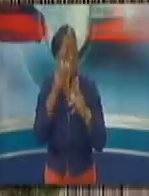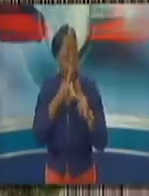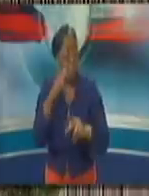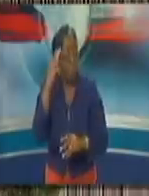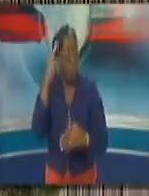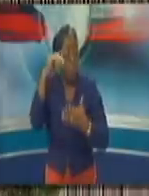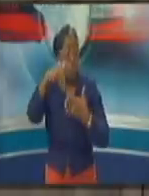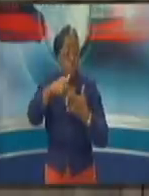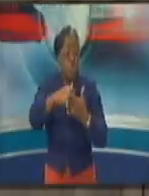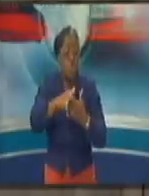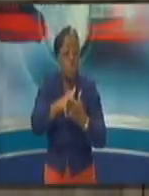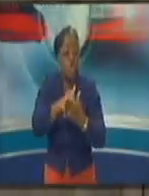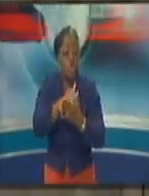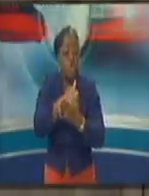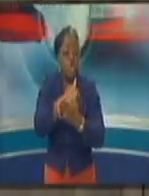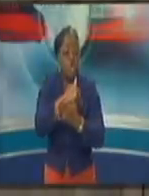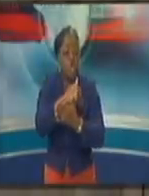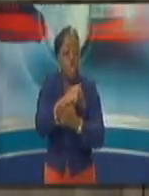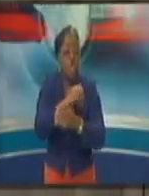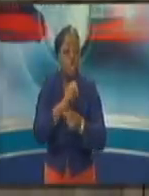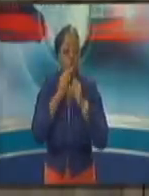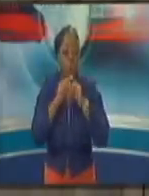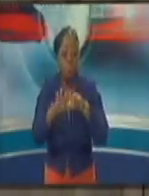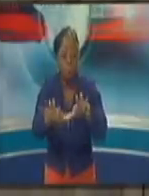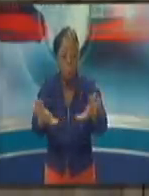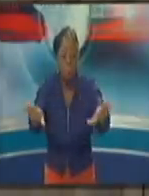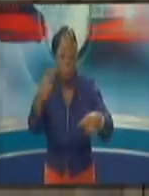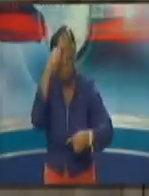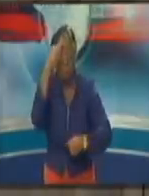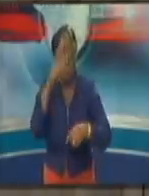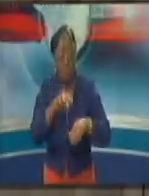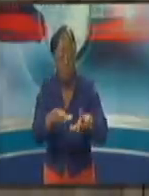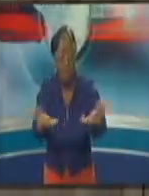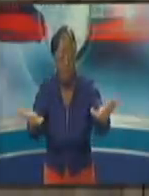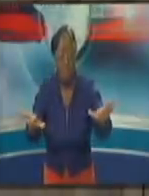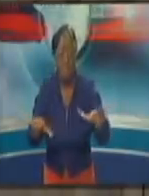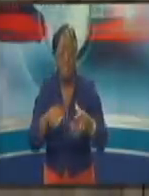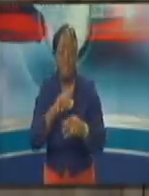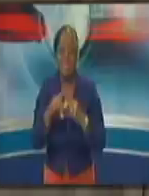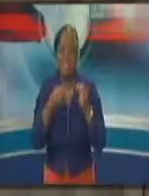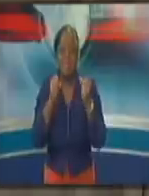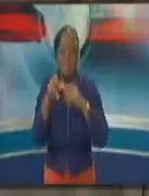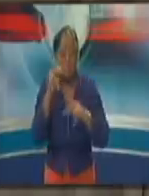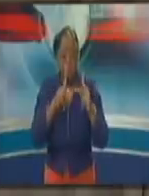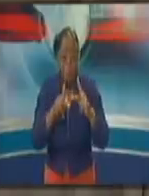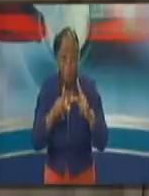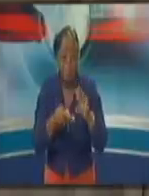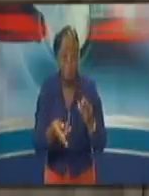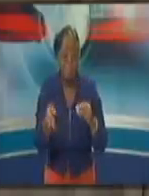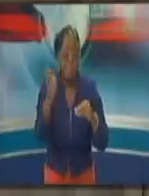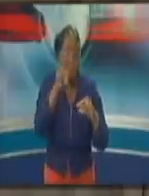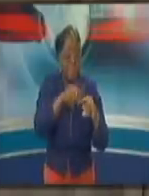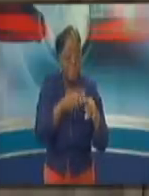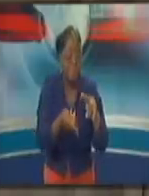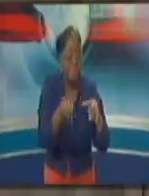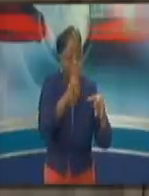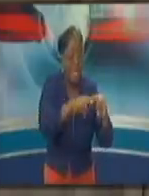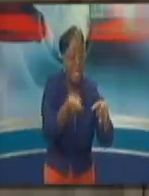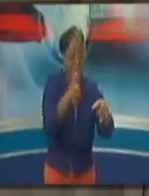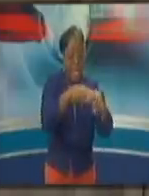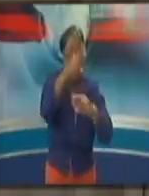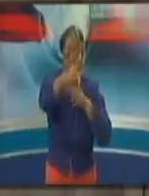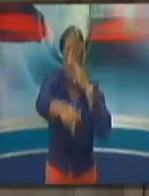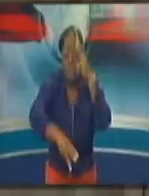virus occurring, you tend to get, as the patient load increases worldwide, there's research that is going on in a parallel